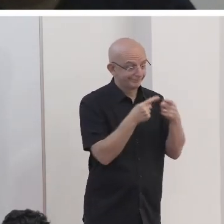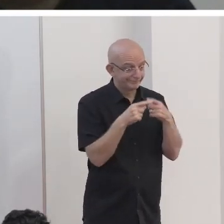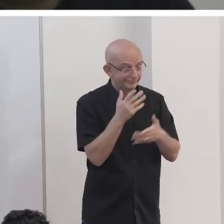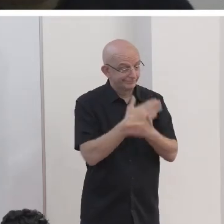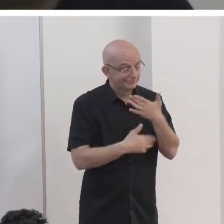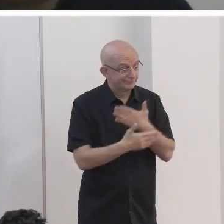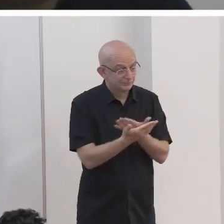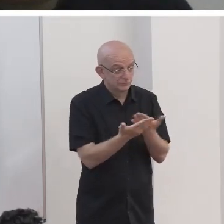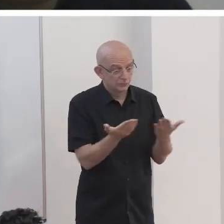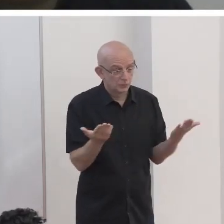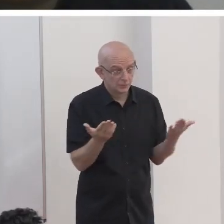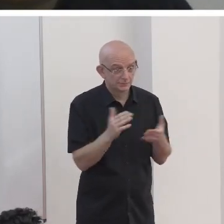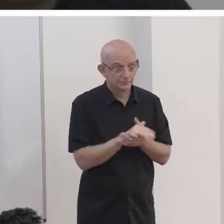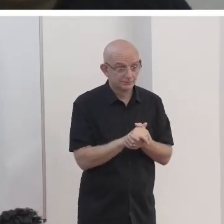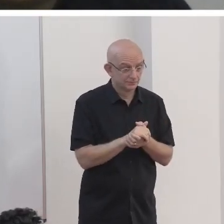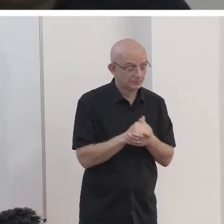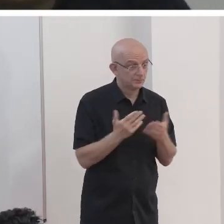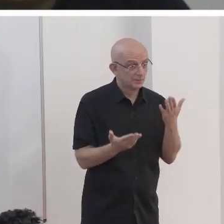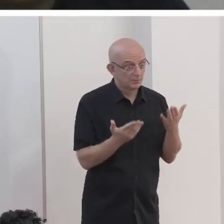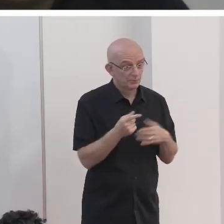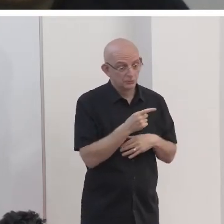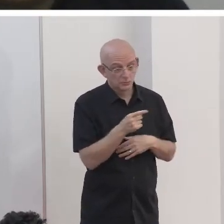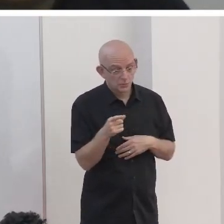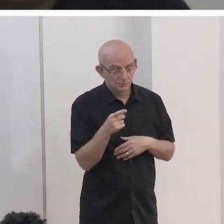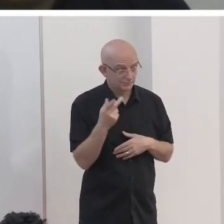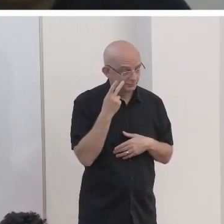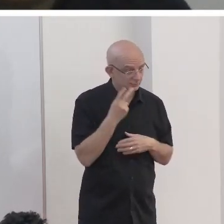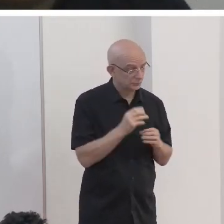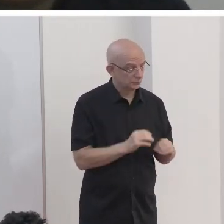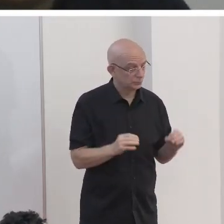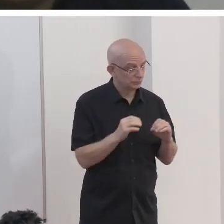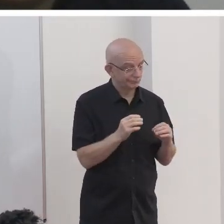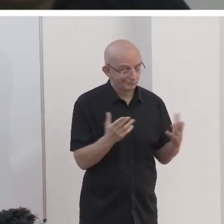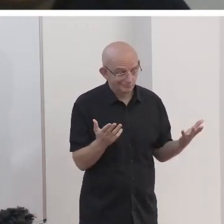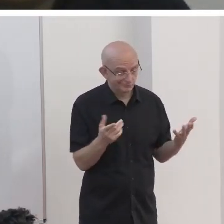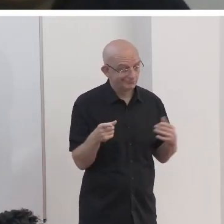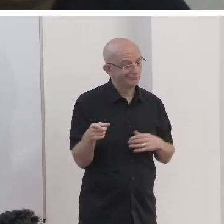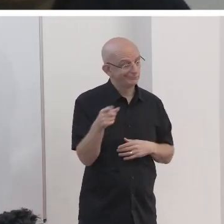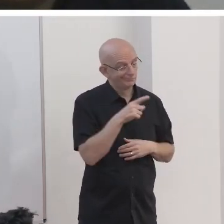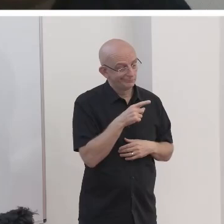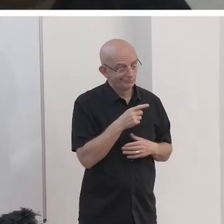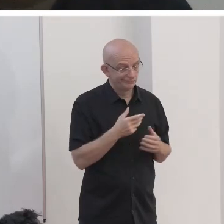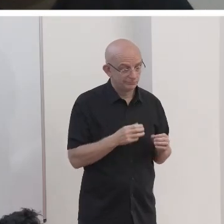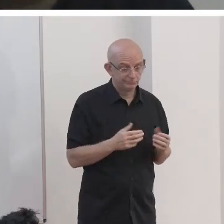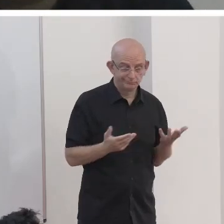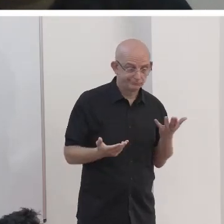action against that case, right? Yeah. Yes. Yeah. So in